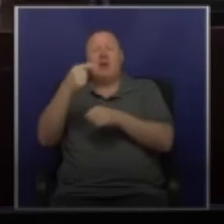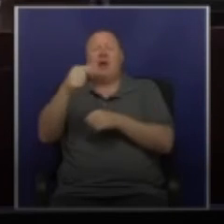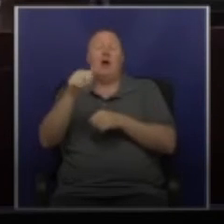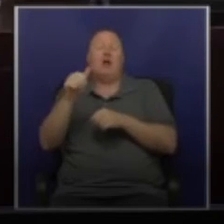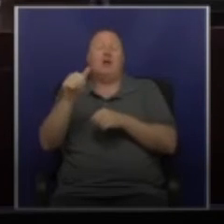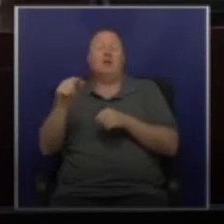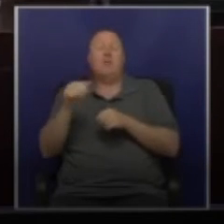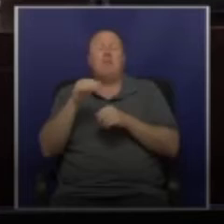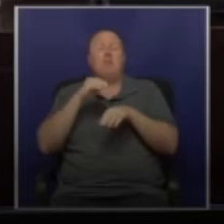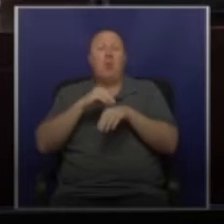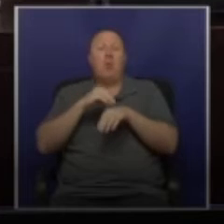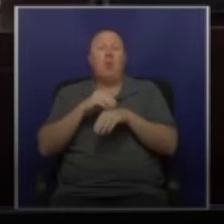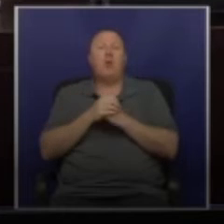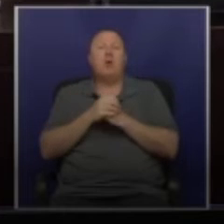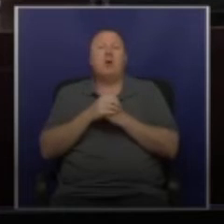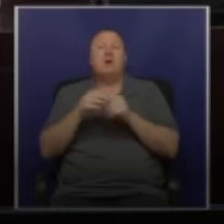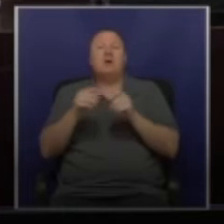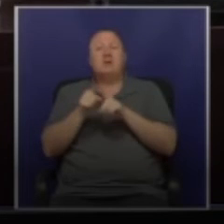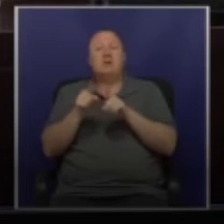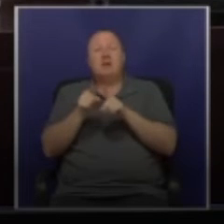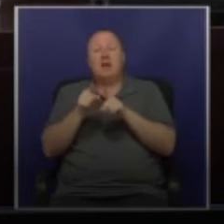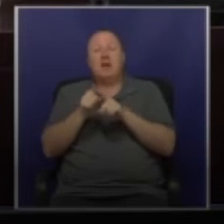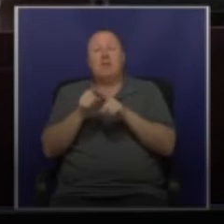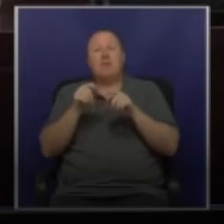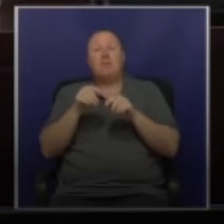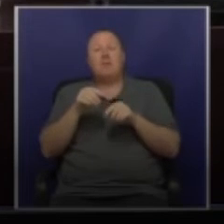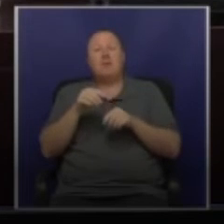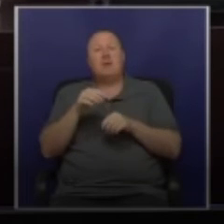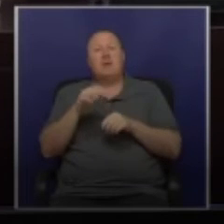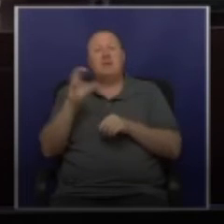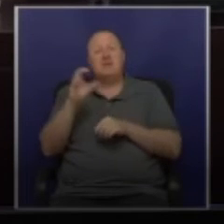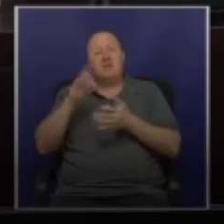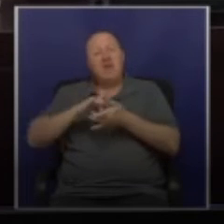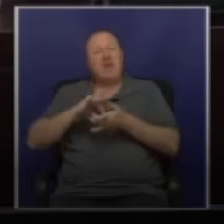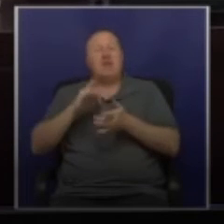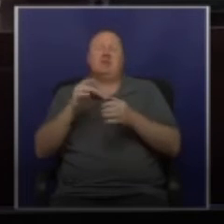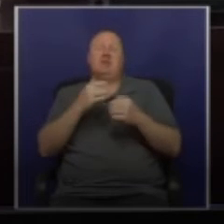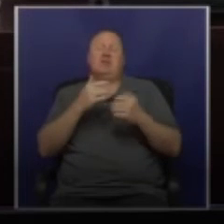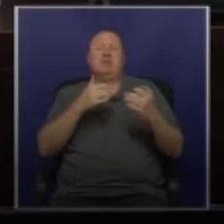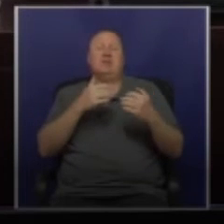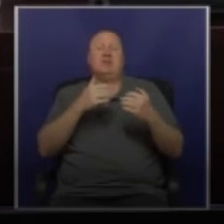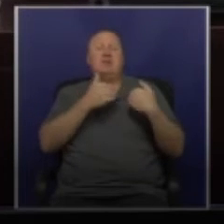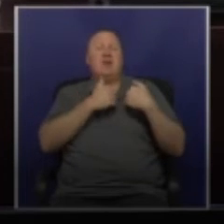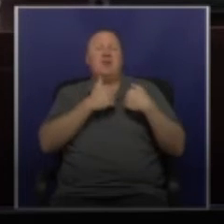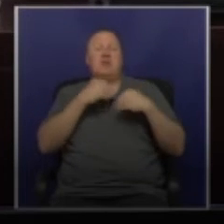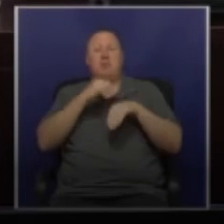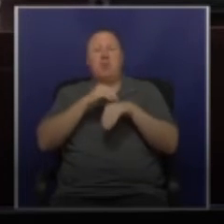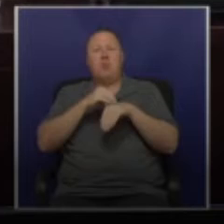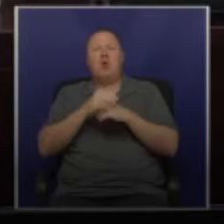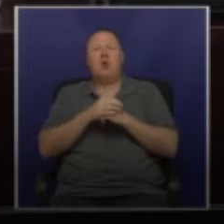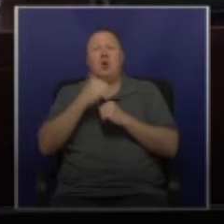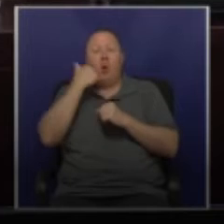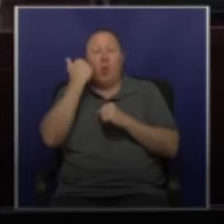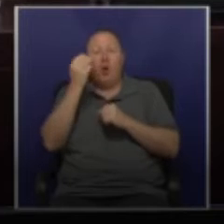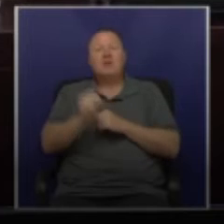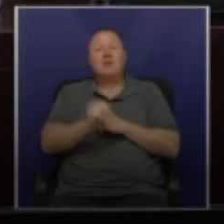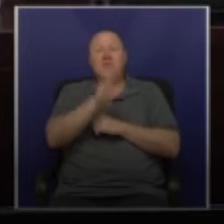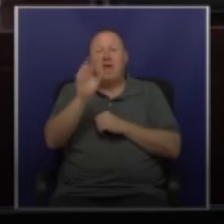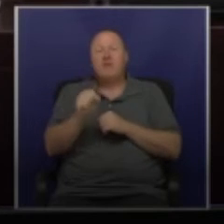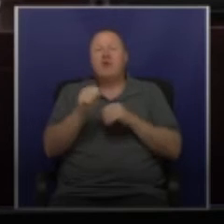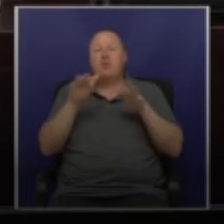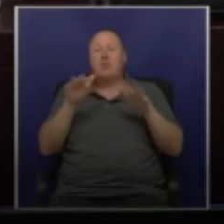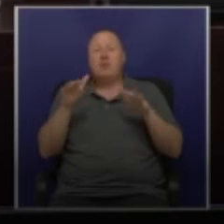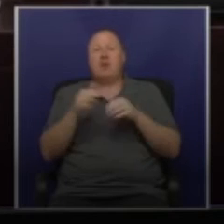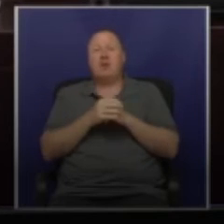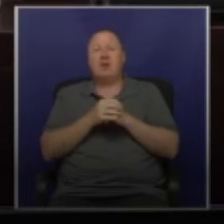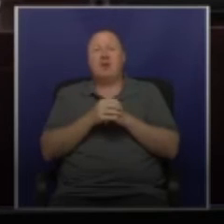civilians to access guaranteed safety. Importantly, as the fighting rages, we call on all peace-loving South Africans to